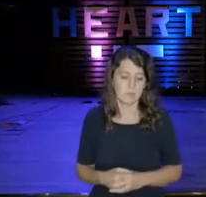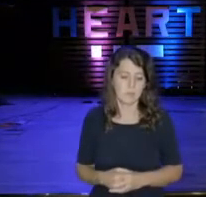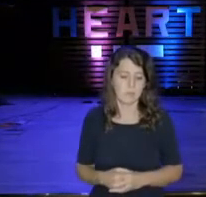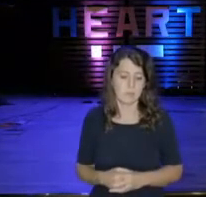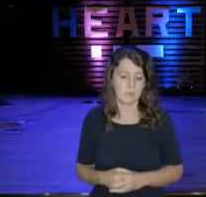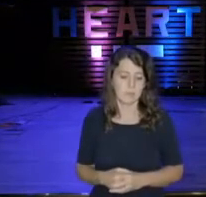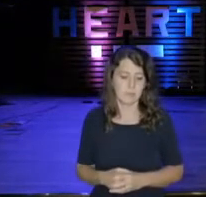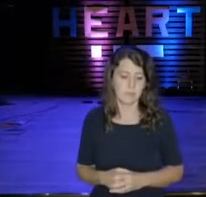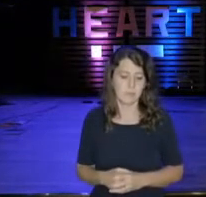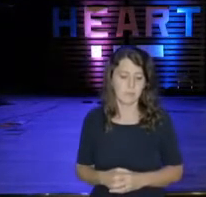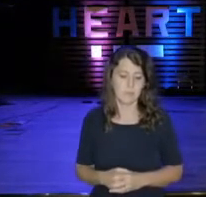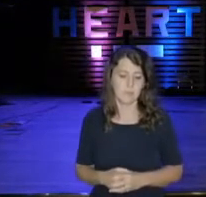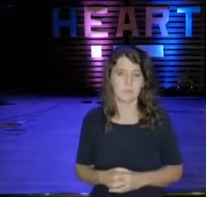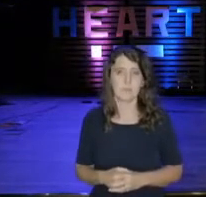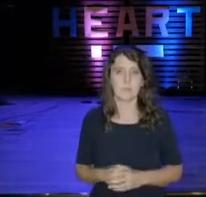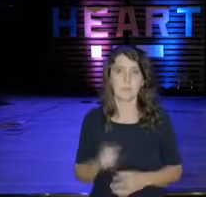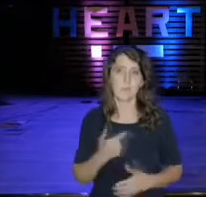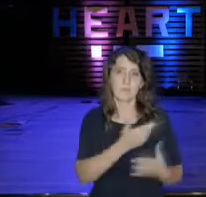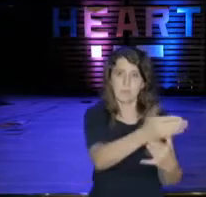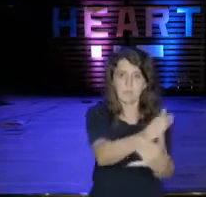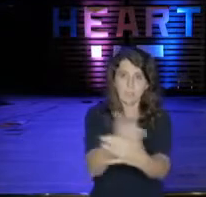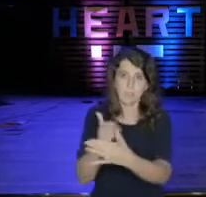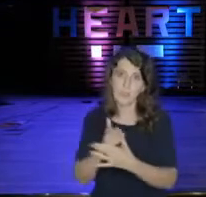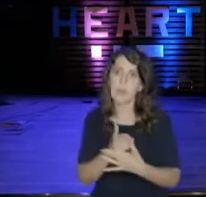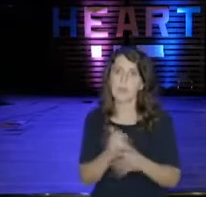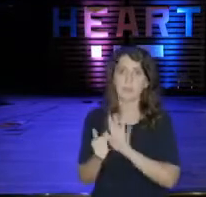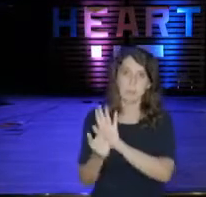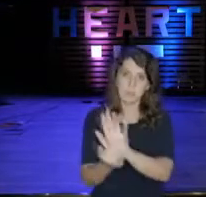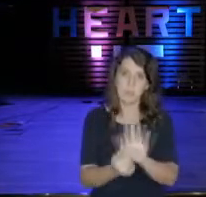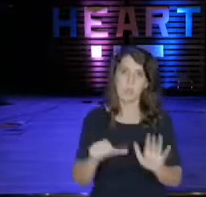And so we share that with others.